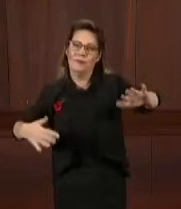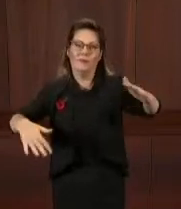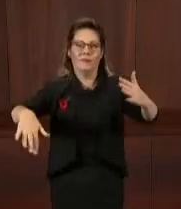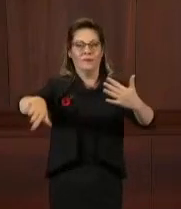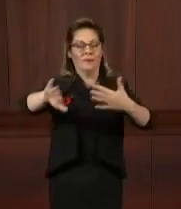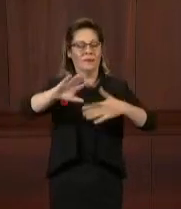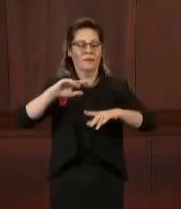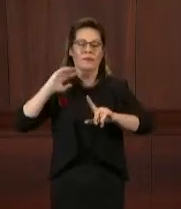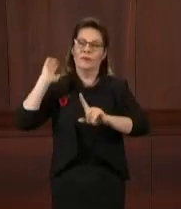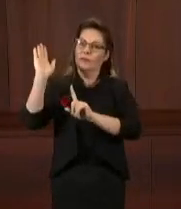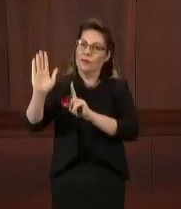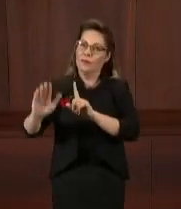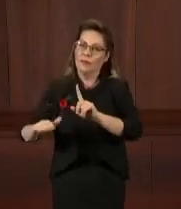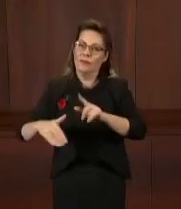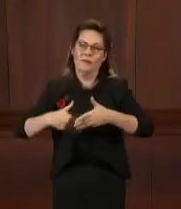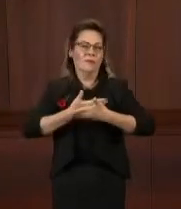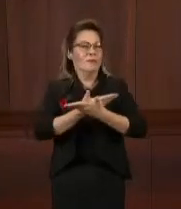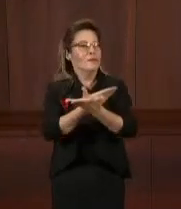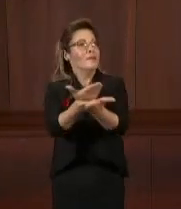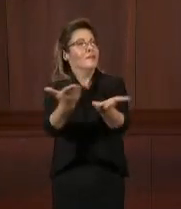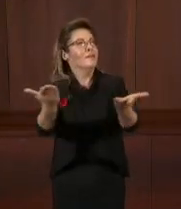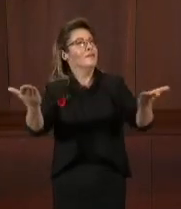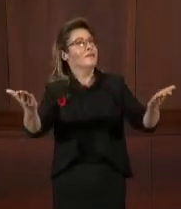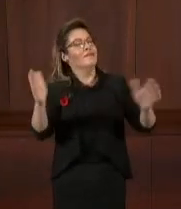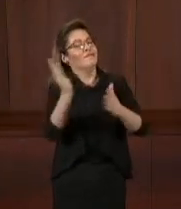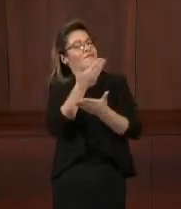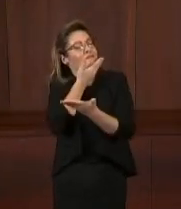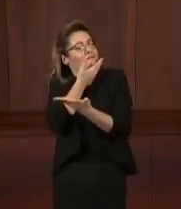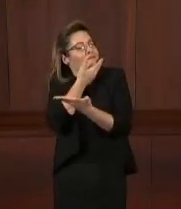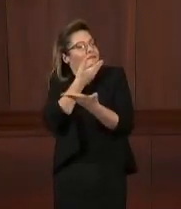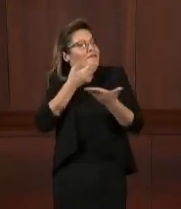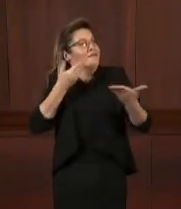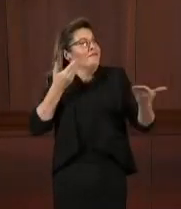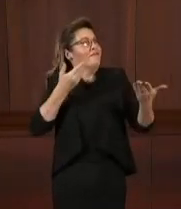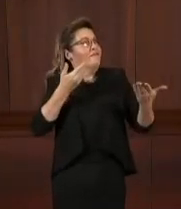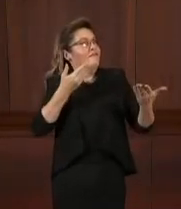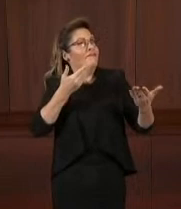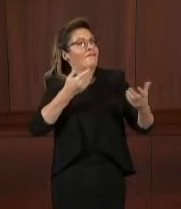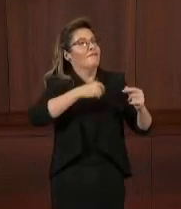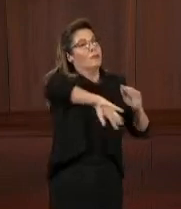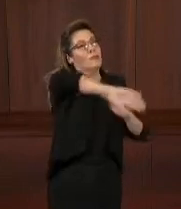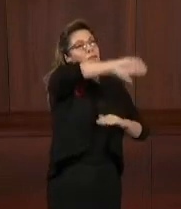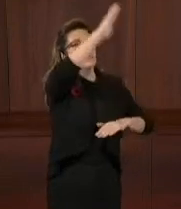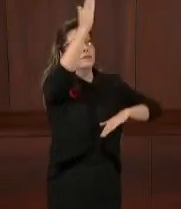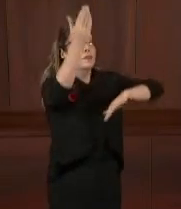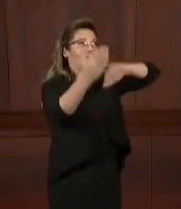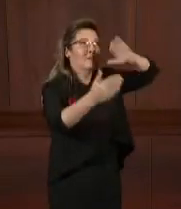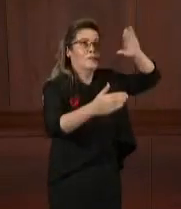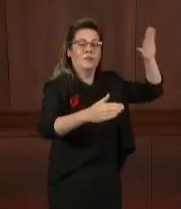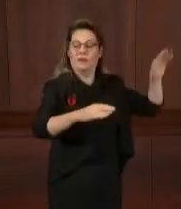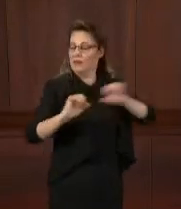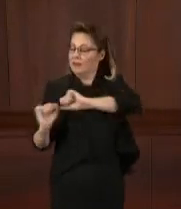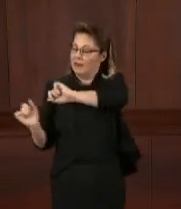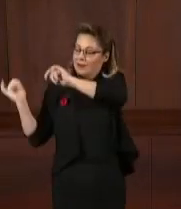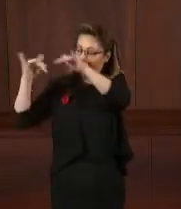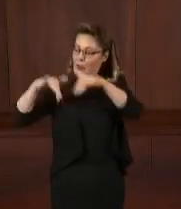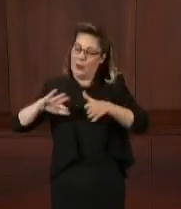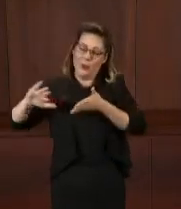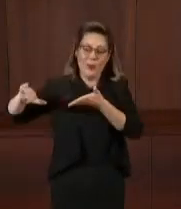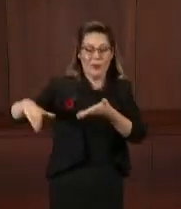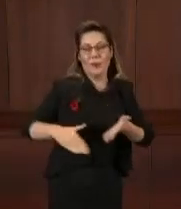sea. Our land abounds in nature's gifts of